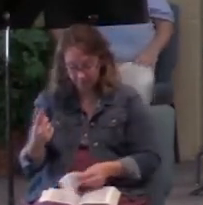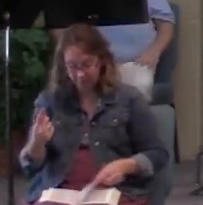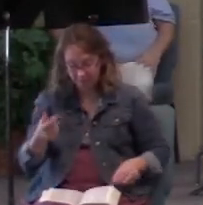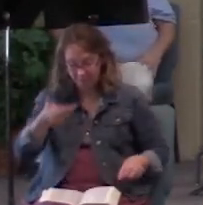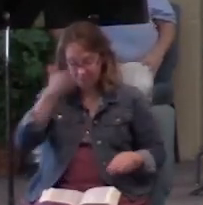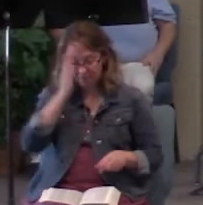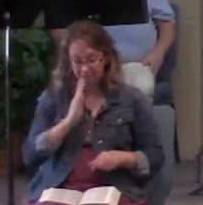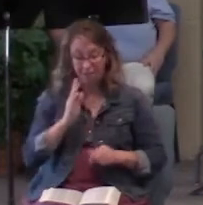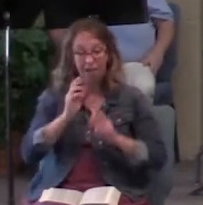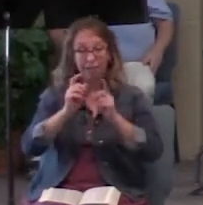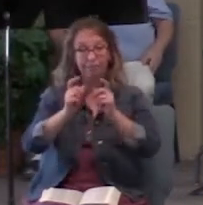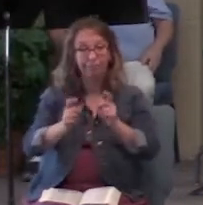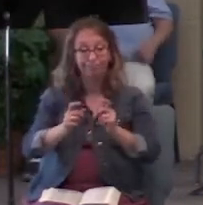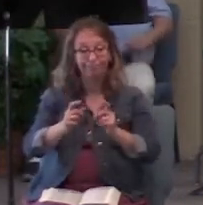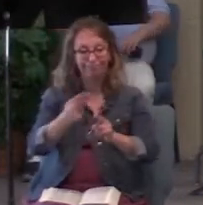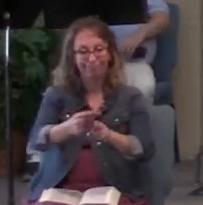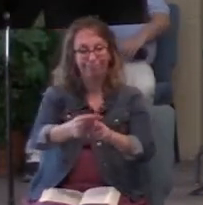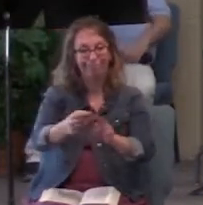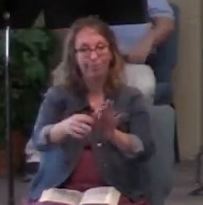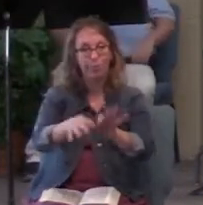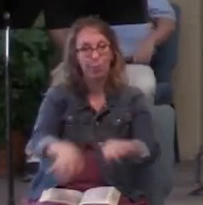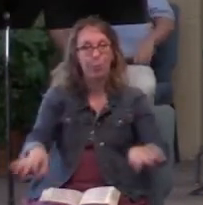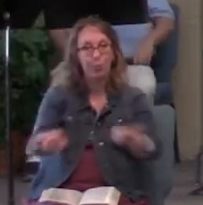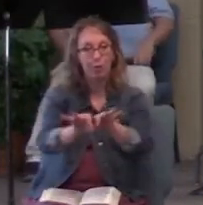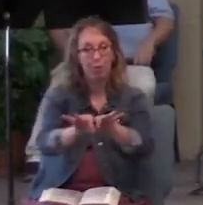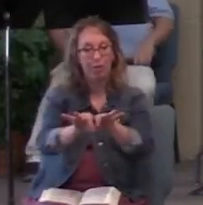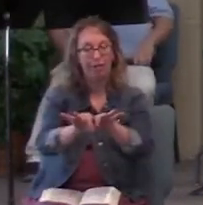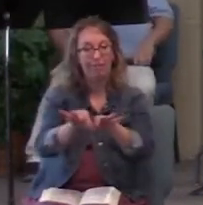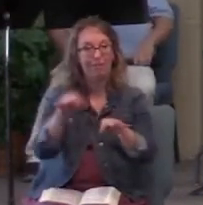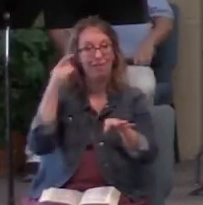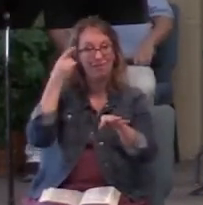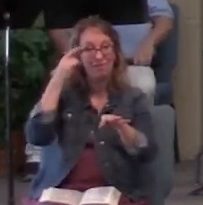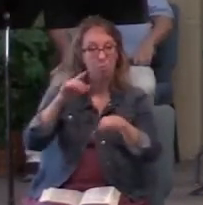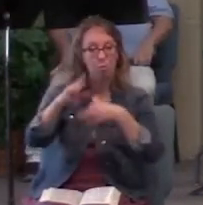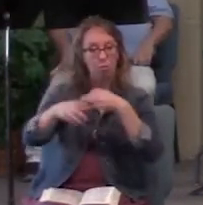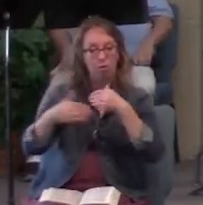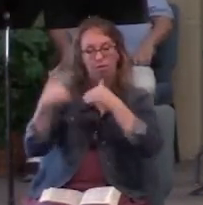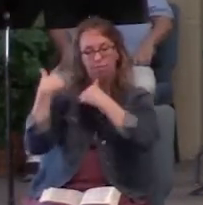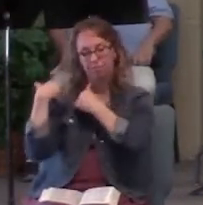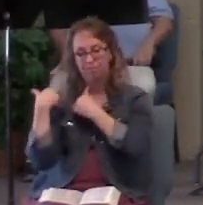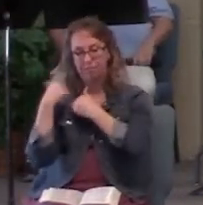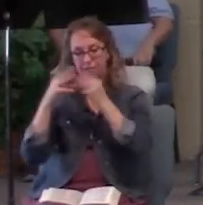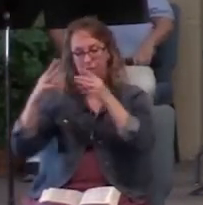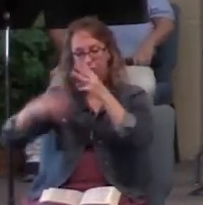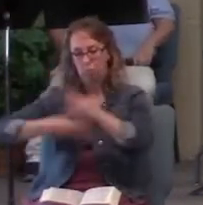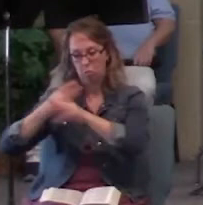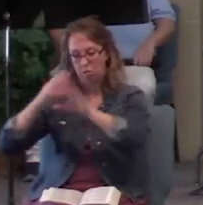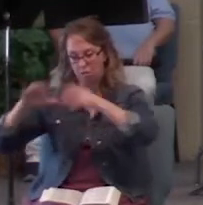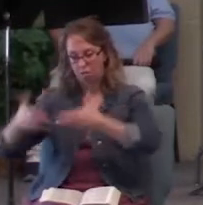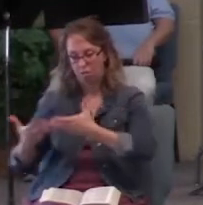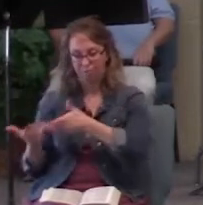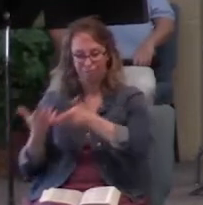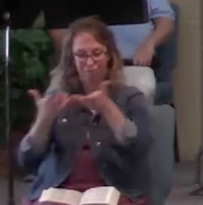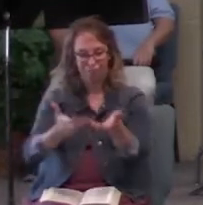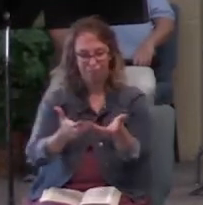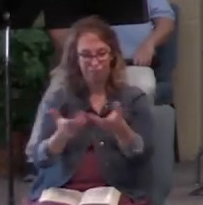deemed worthy to carry the weight of the world's sin to death.